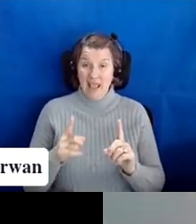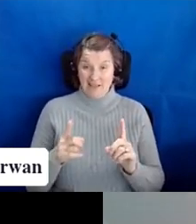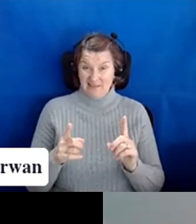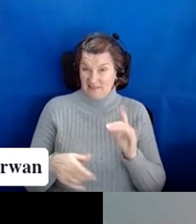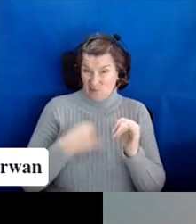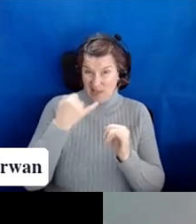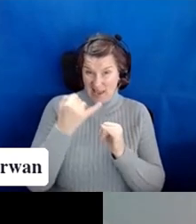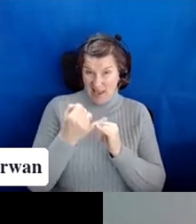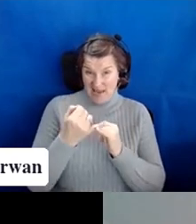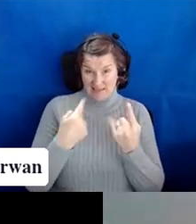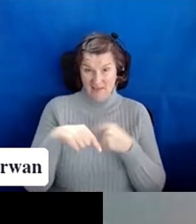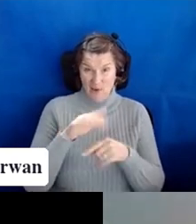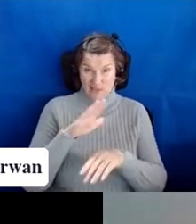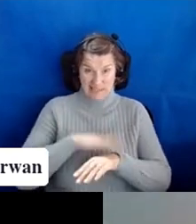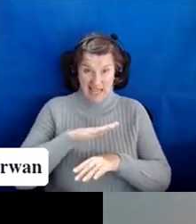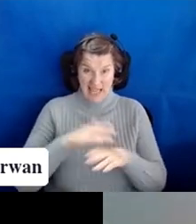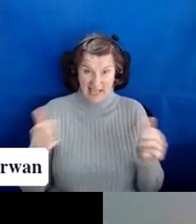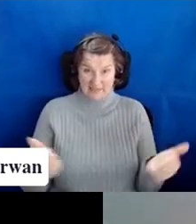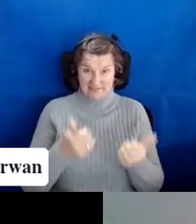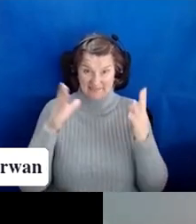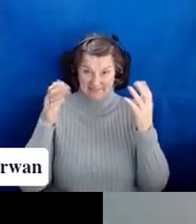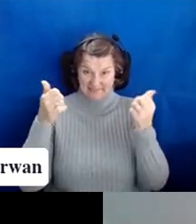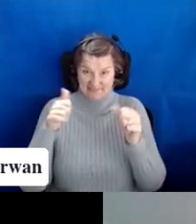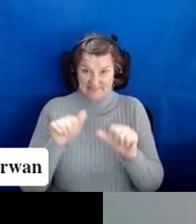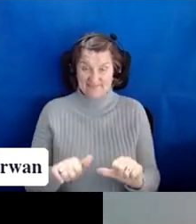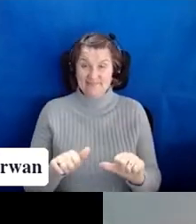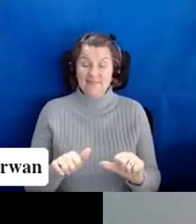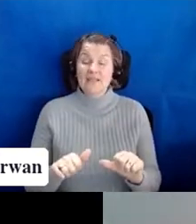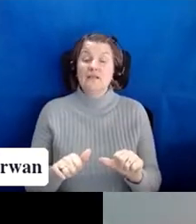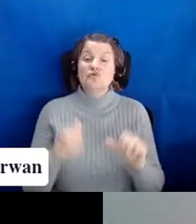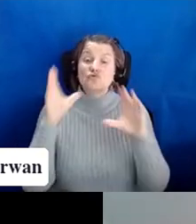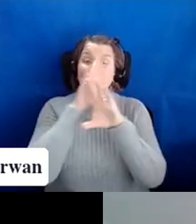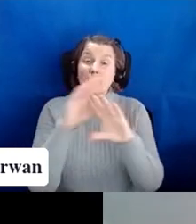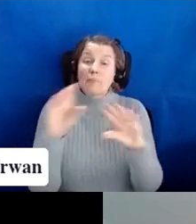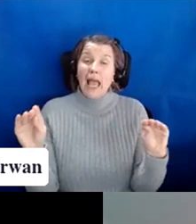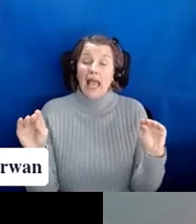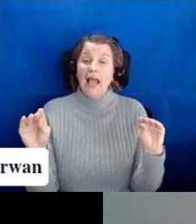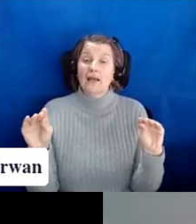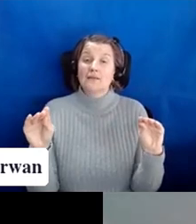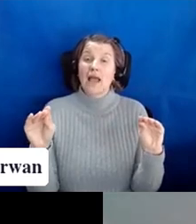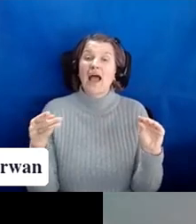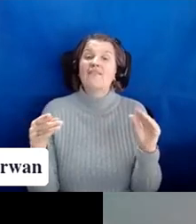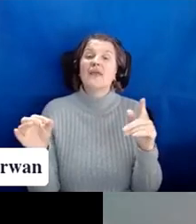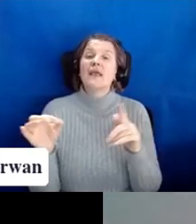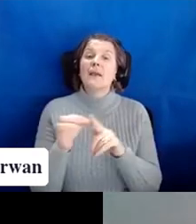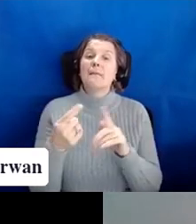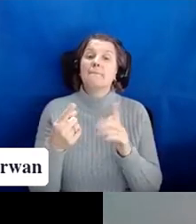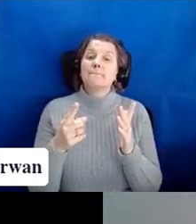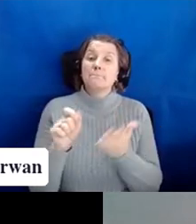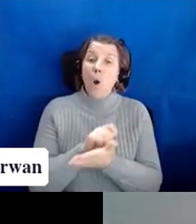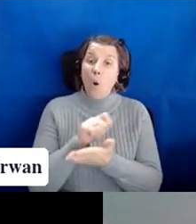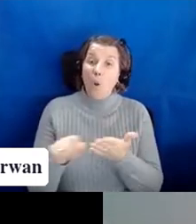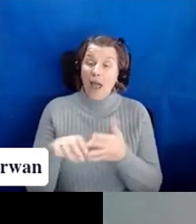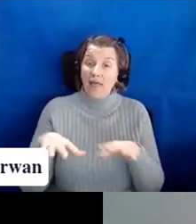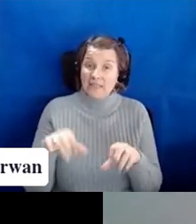end of our time for the seminar. Just to remind you, we had the poll at the start. Do placement programmes